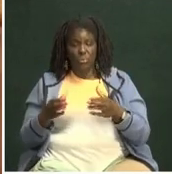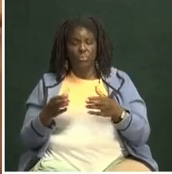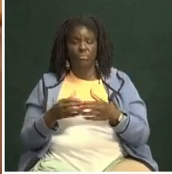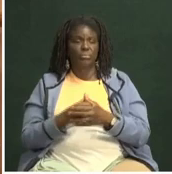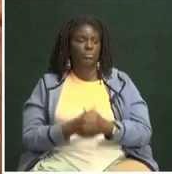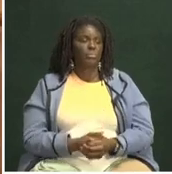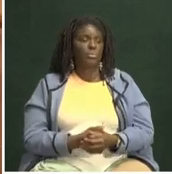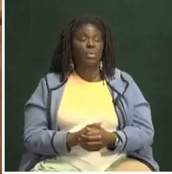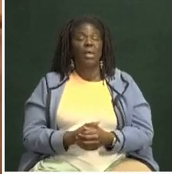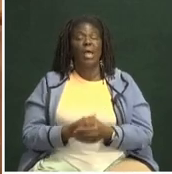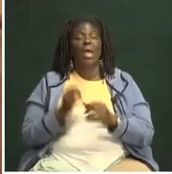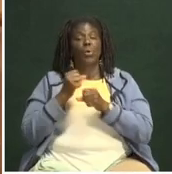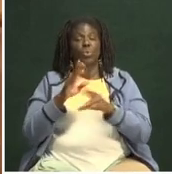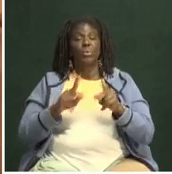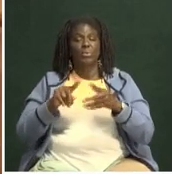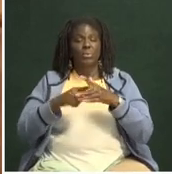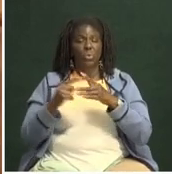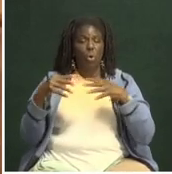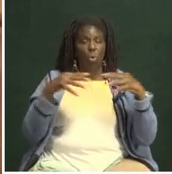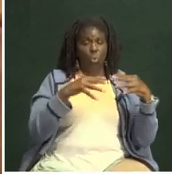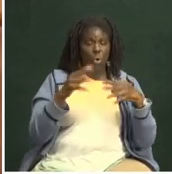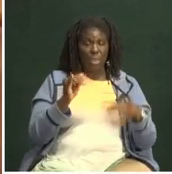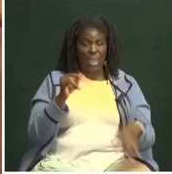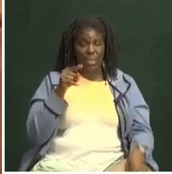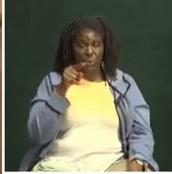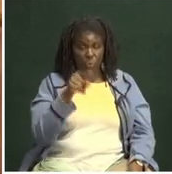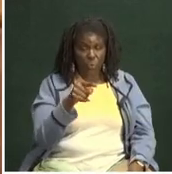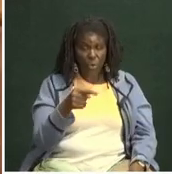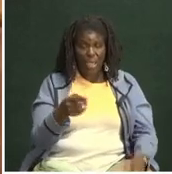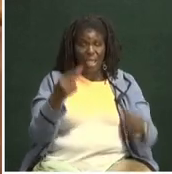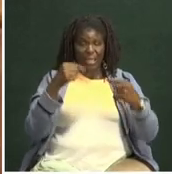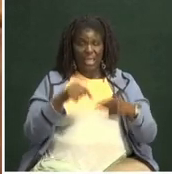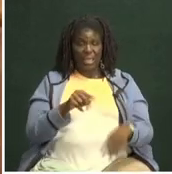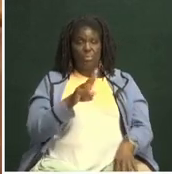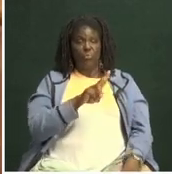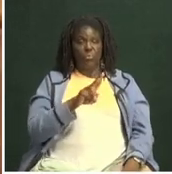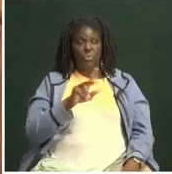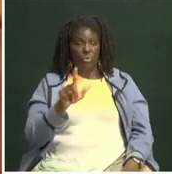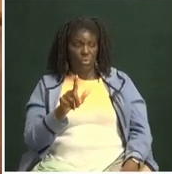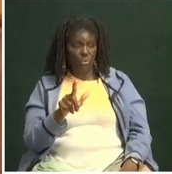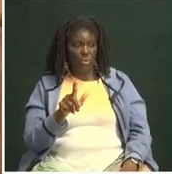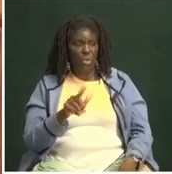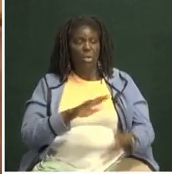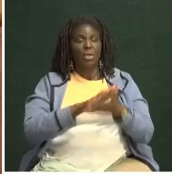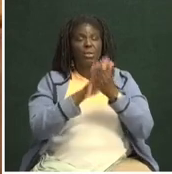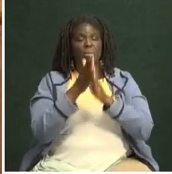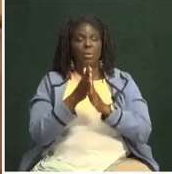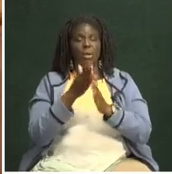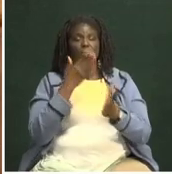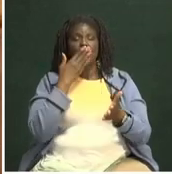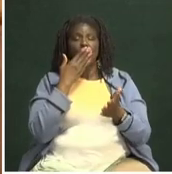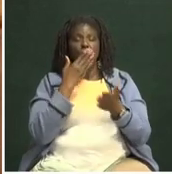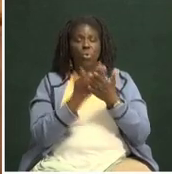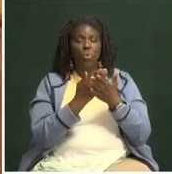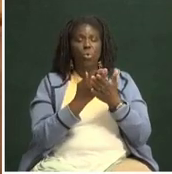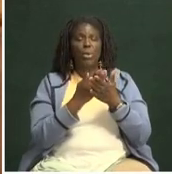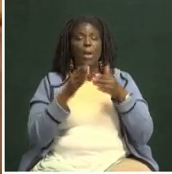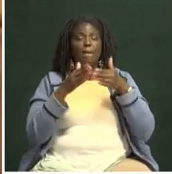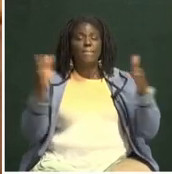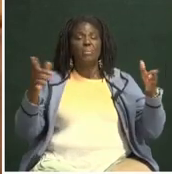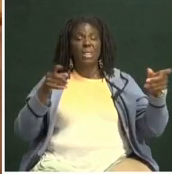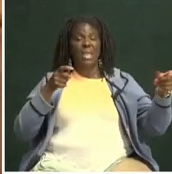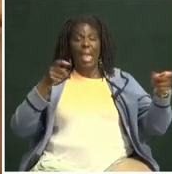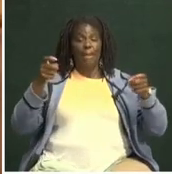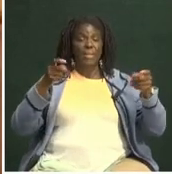wars. So like you, I came to the University of La Verne to become an effective and efficient public